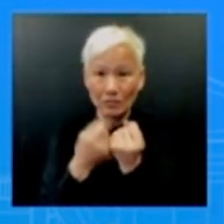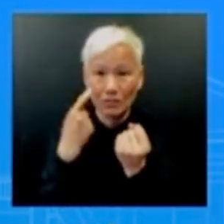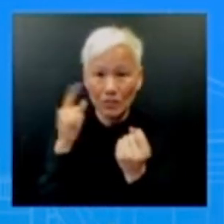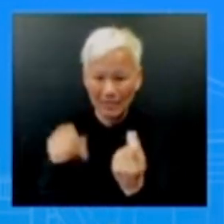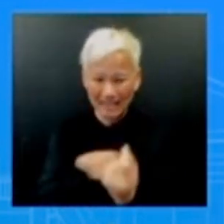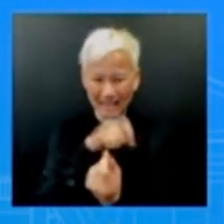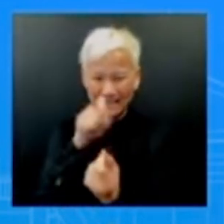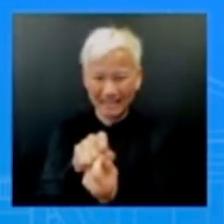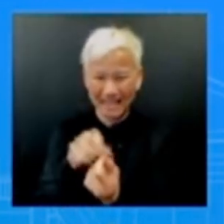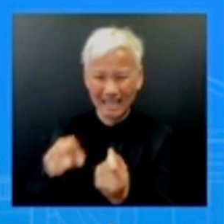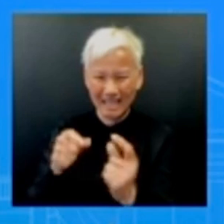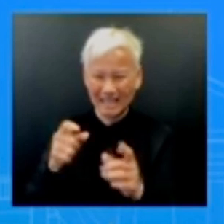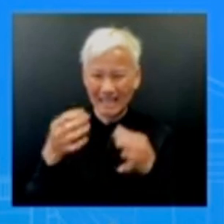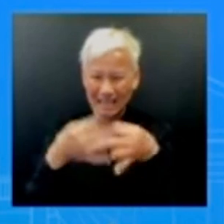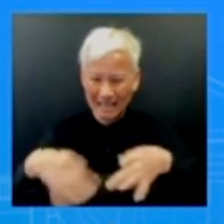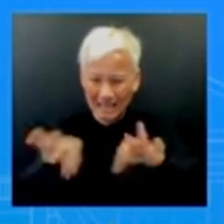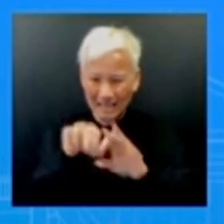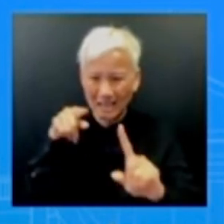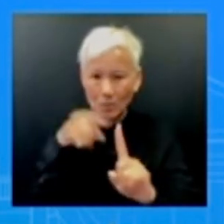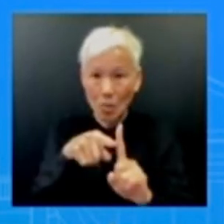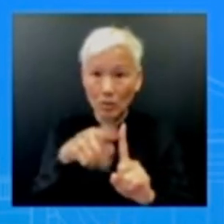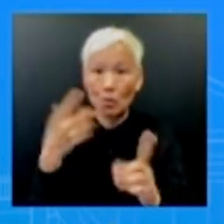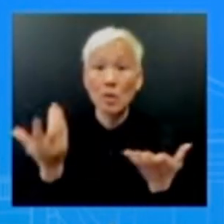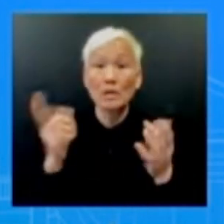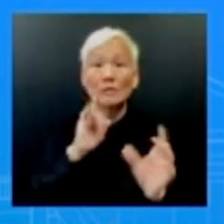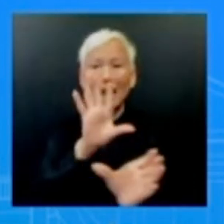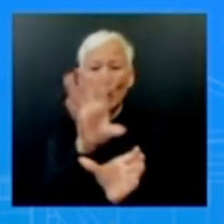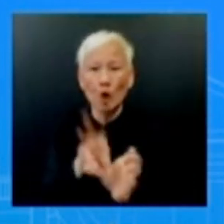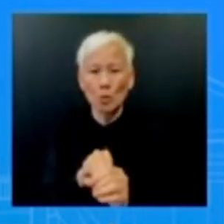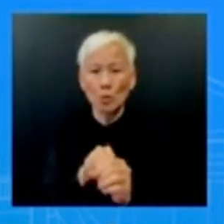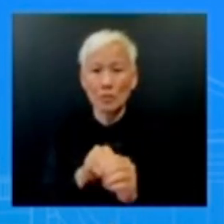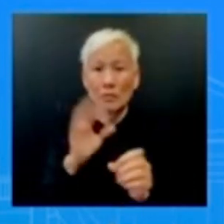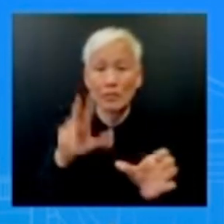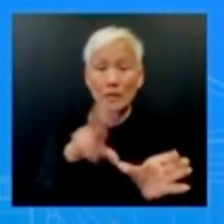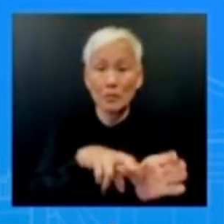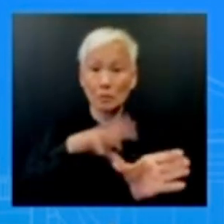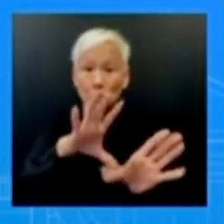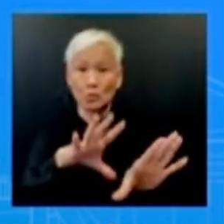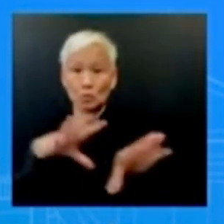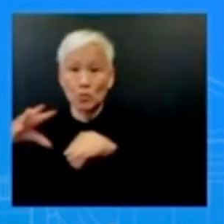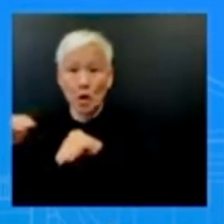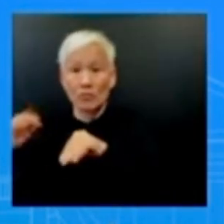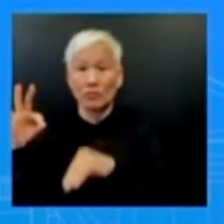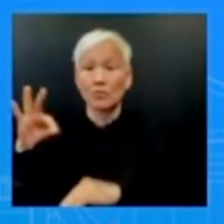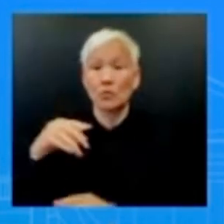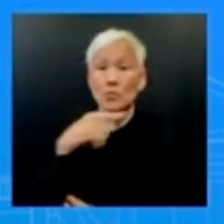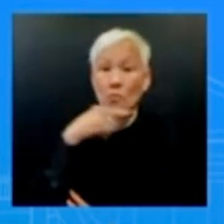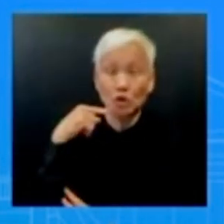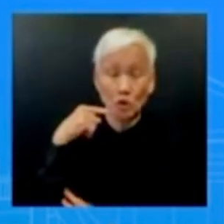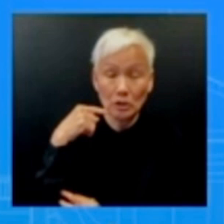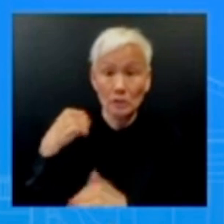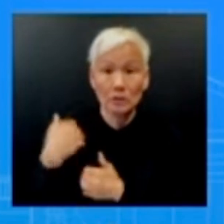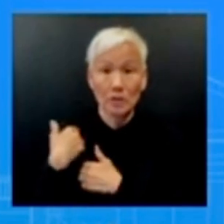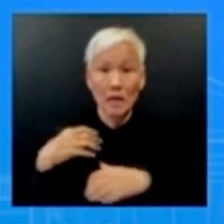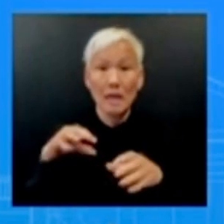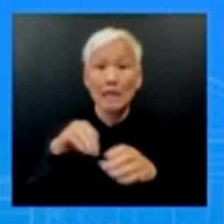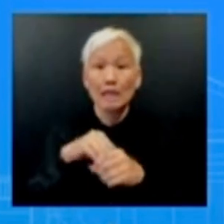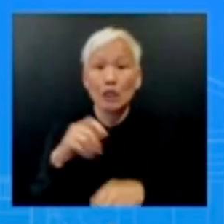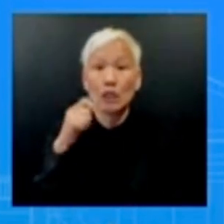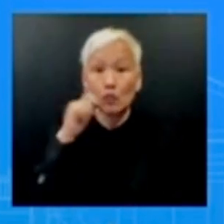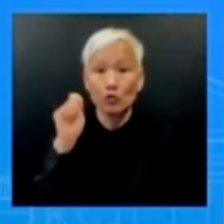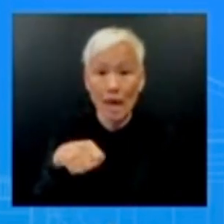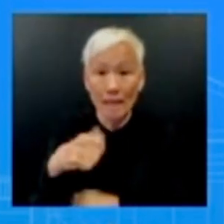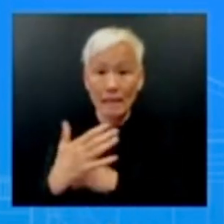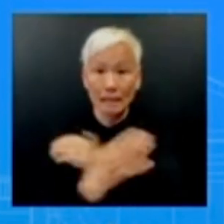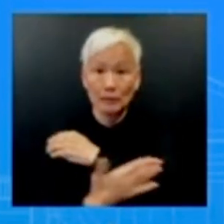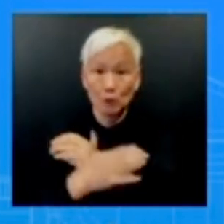include the withdrawal of Russian forces from sovereign Ukrainian territory consistent with the UN Charter. The entire world would like to see this